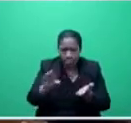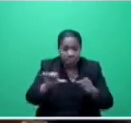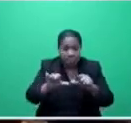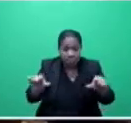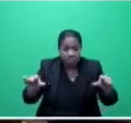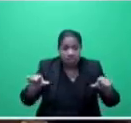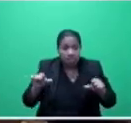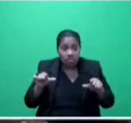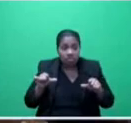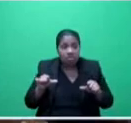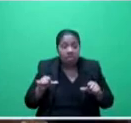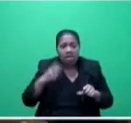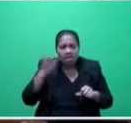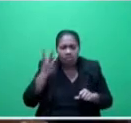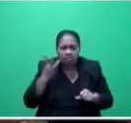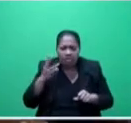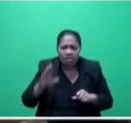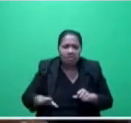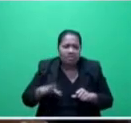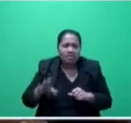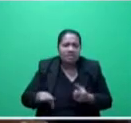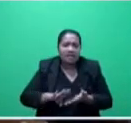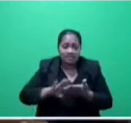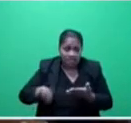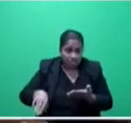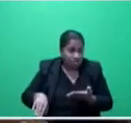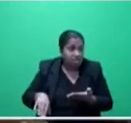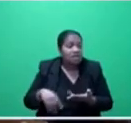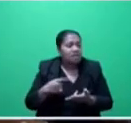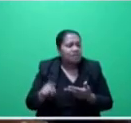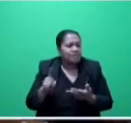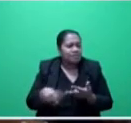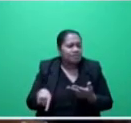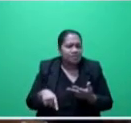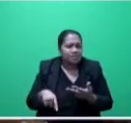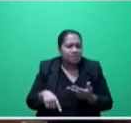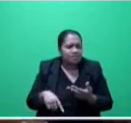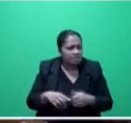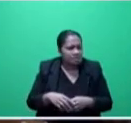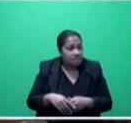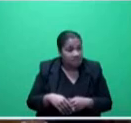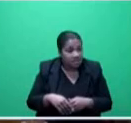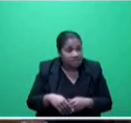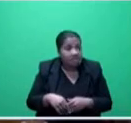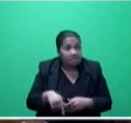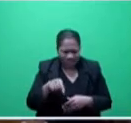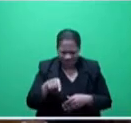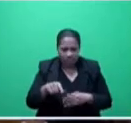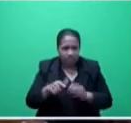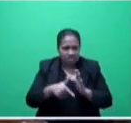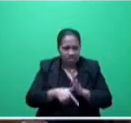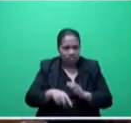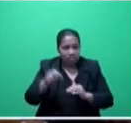Women, Poverty, Alleviation, Health, Forest, Defence, the police force provide a timely boost needed